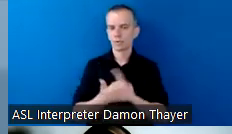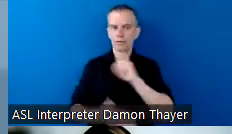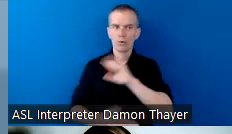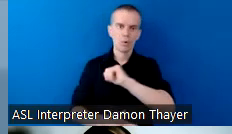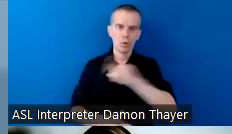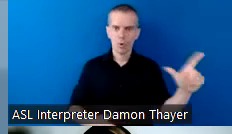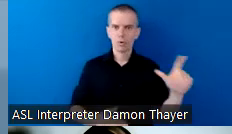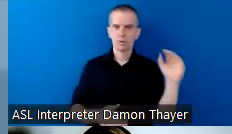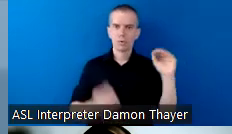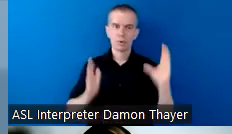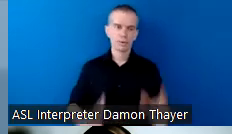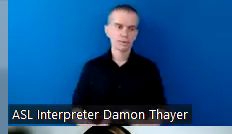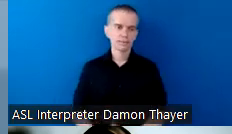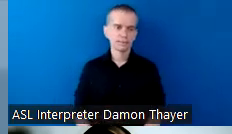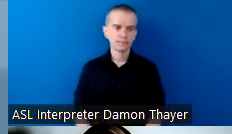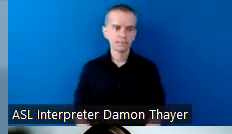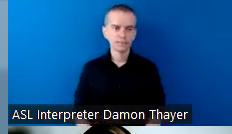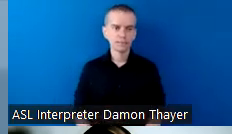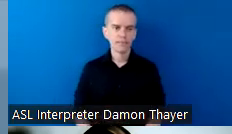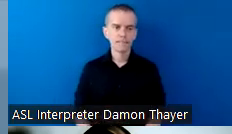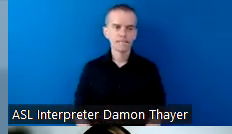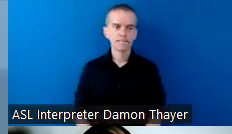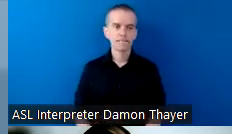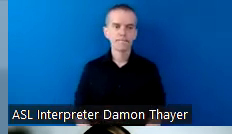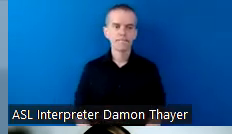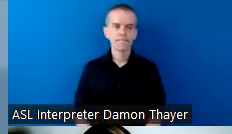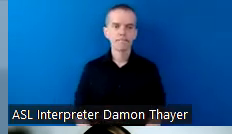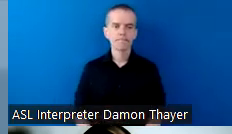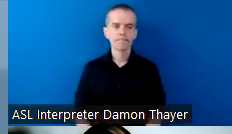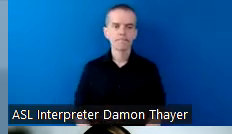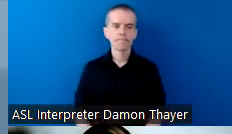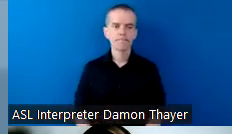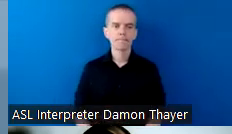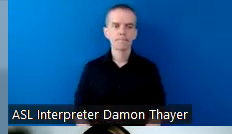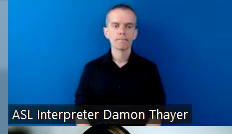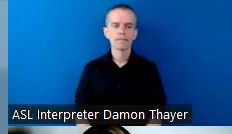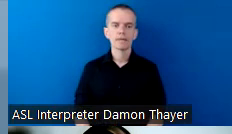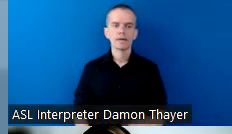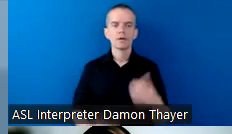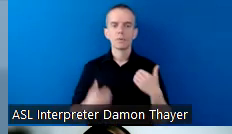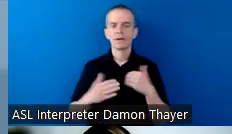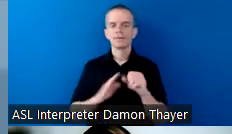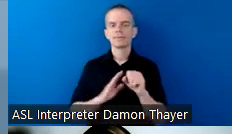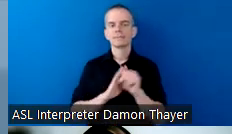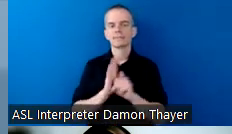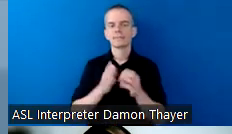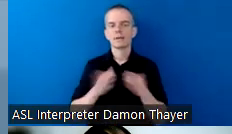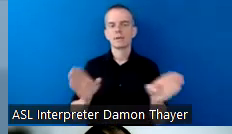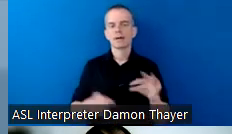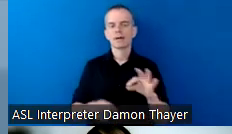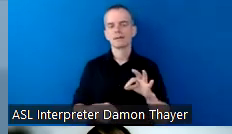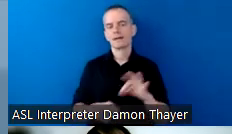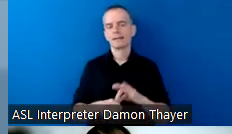Oregonians. And we're a state agency led by a statewide elected labor commissioner. Currently, that's Christina